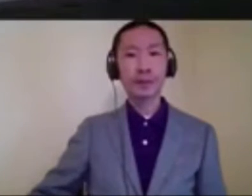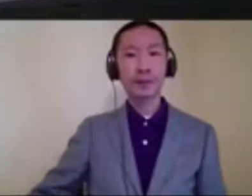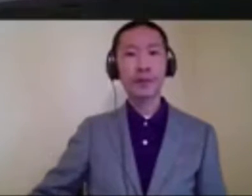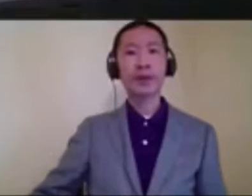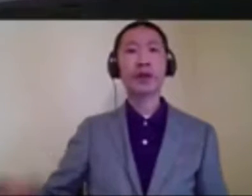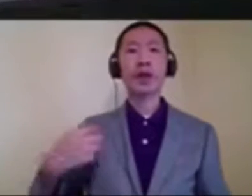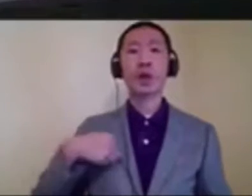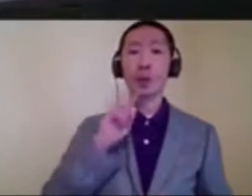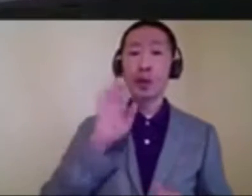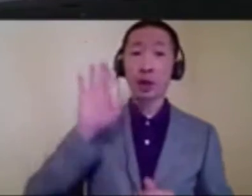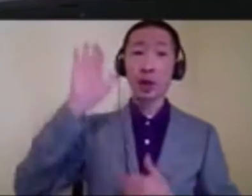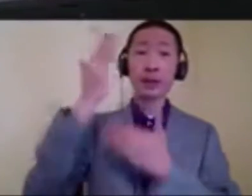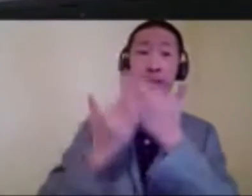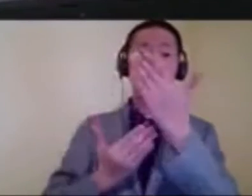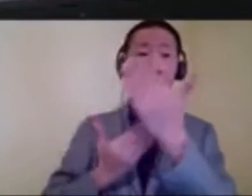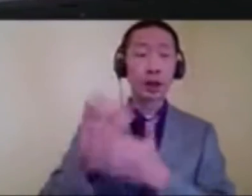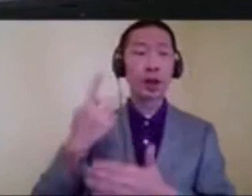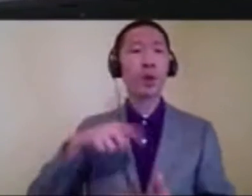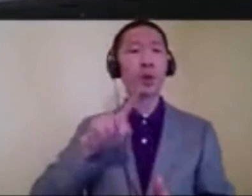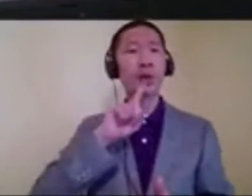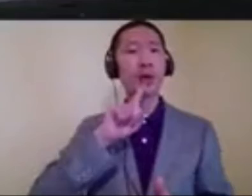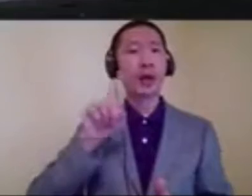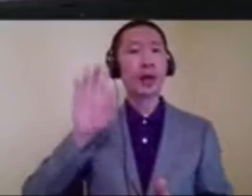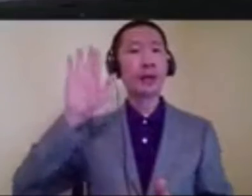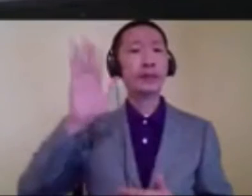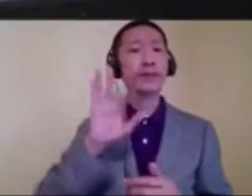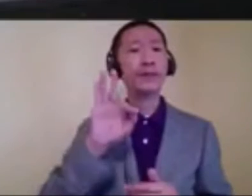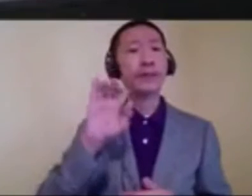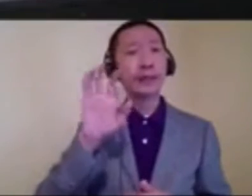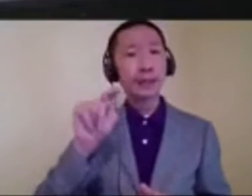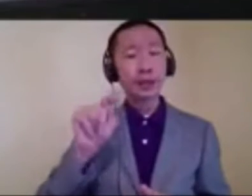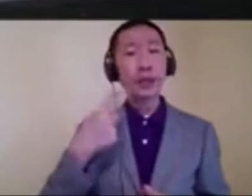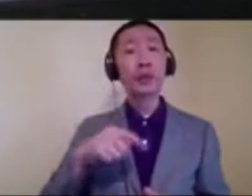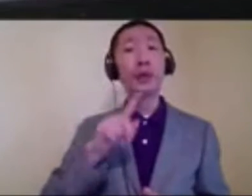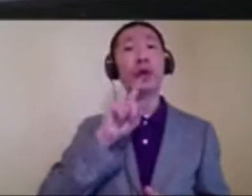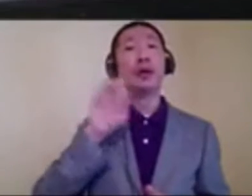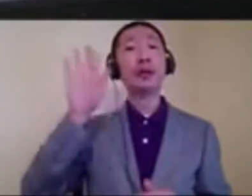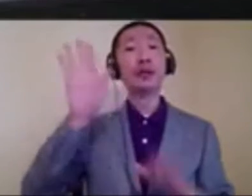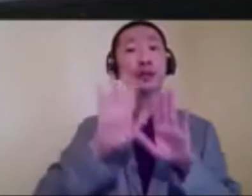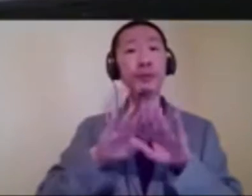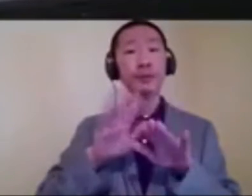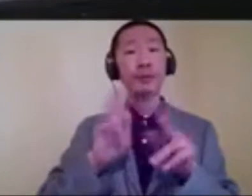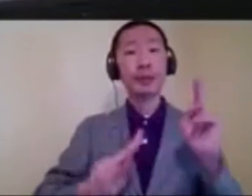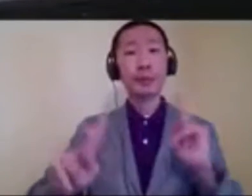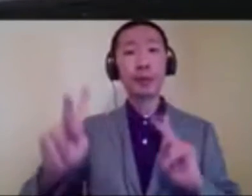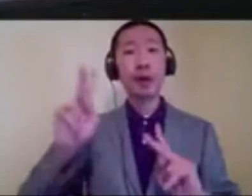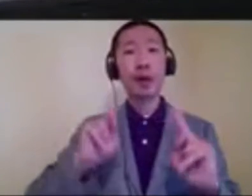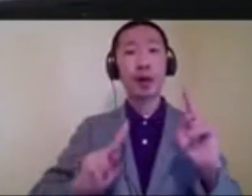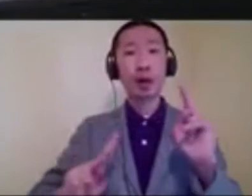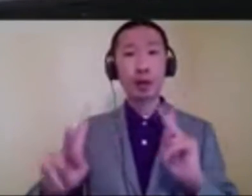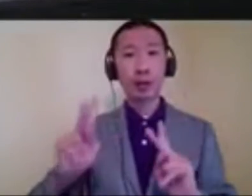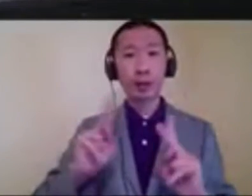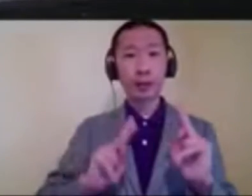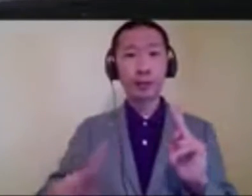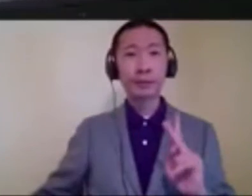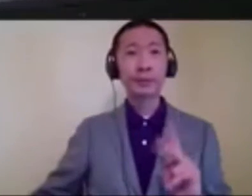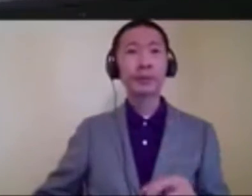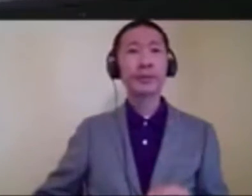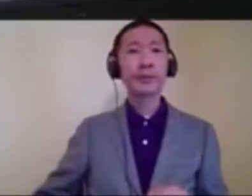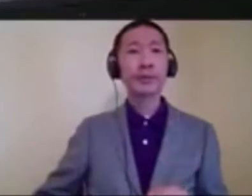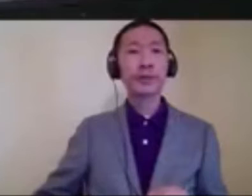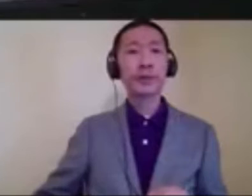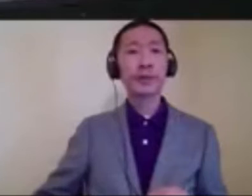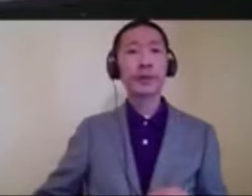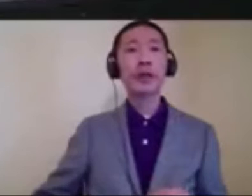Hands. We are his feet, we are his people, children of